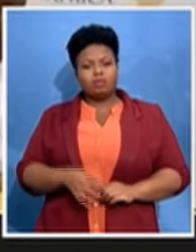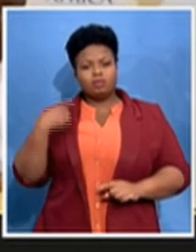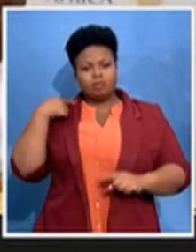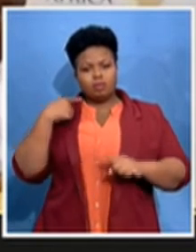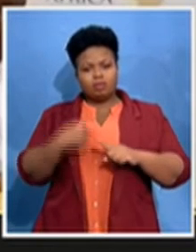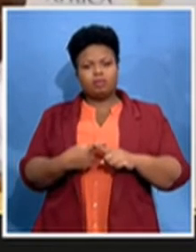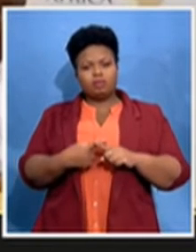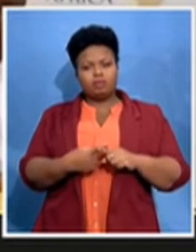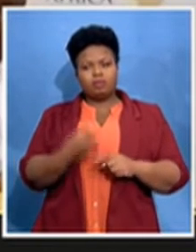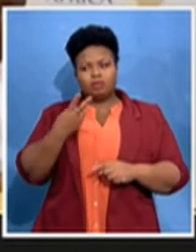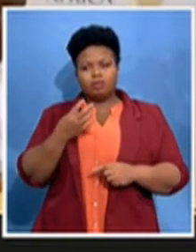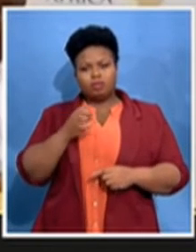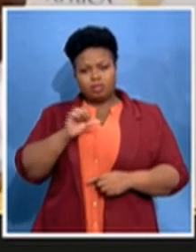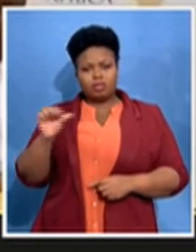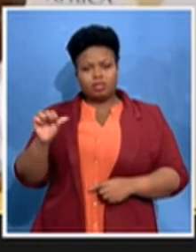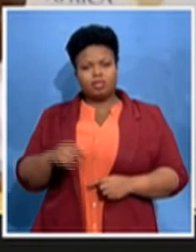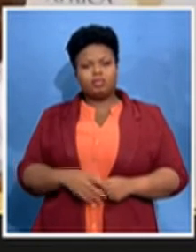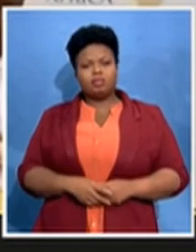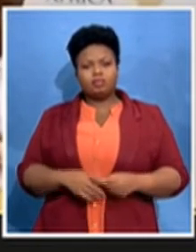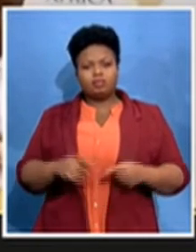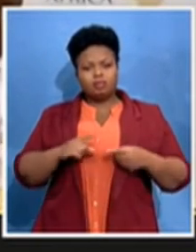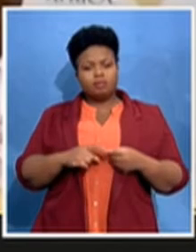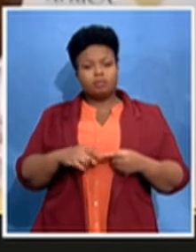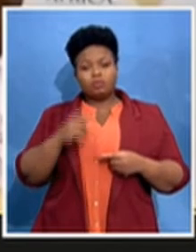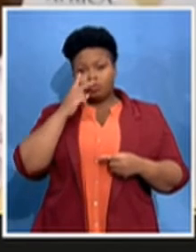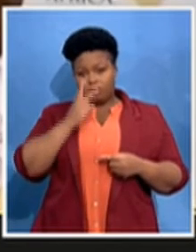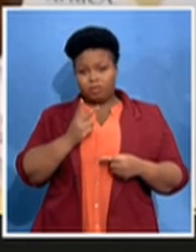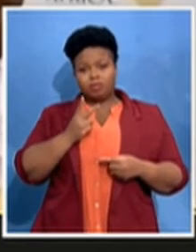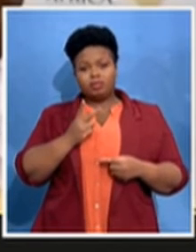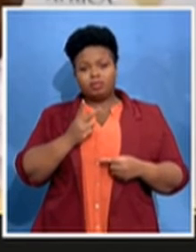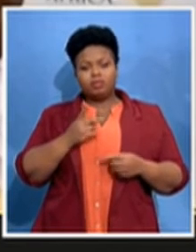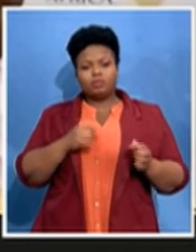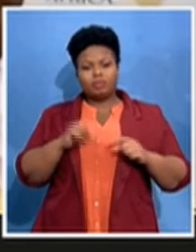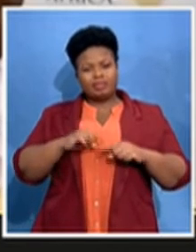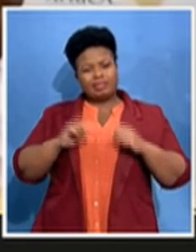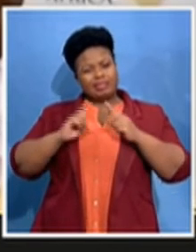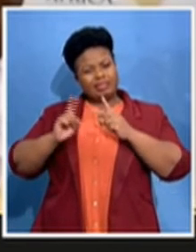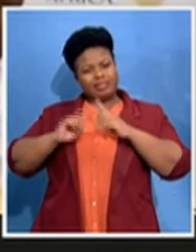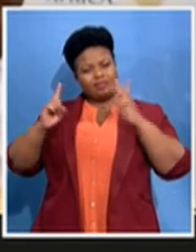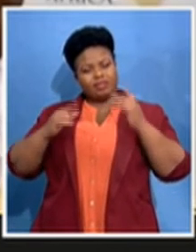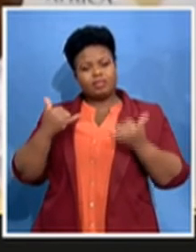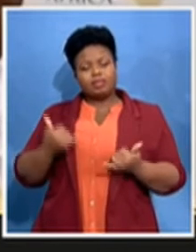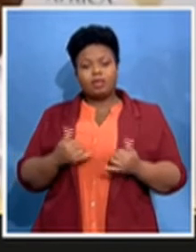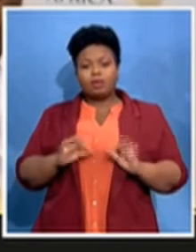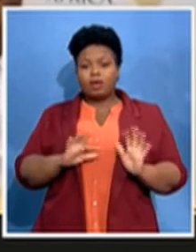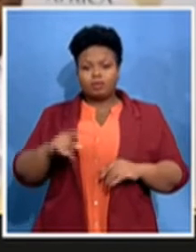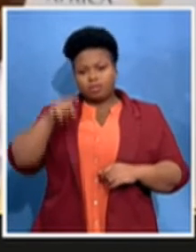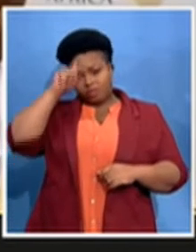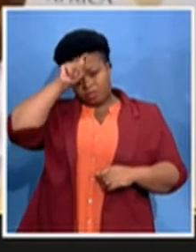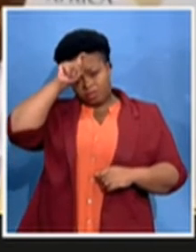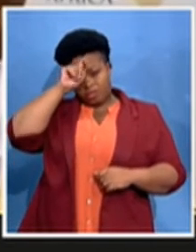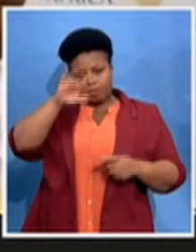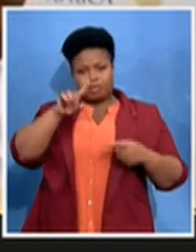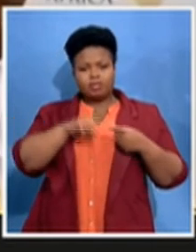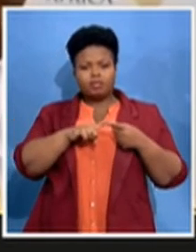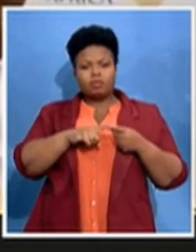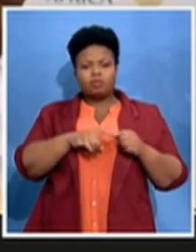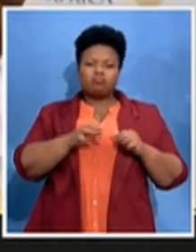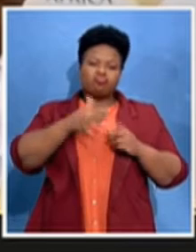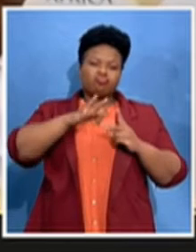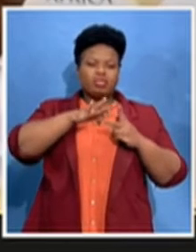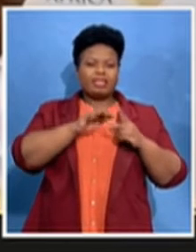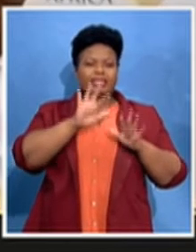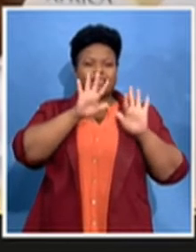some differences across as following. Egypt, average 10% decrease. Nigeria, 13% average